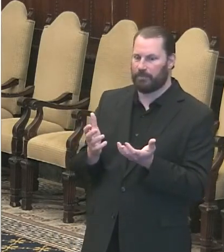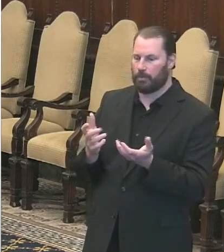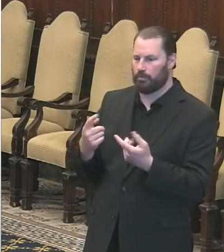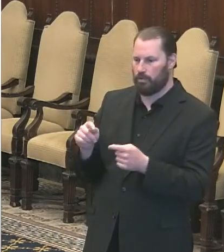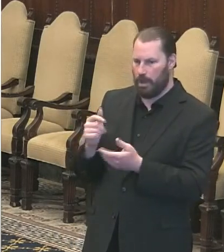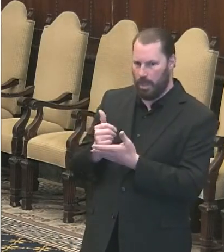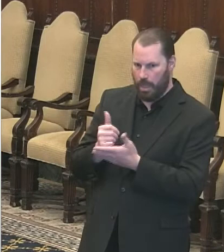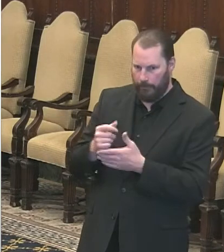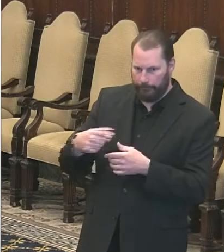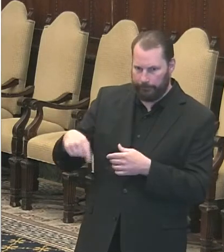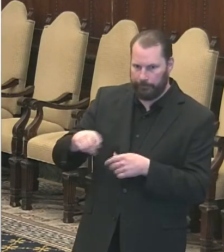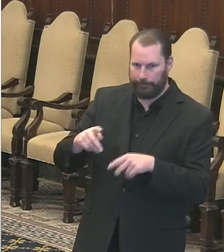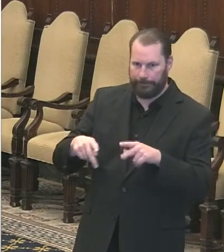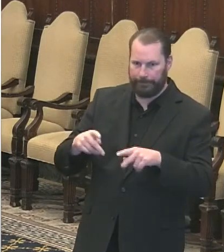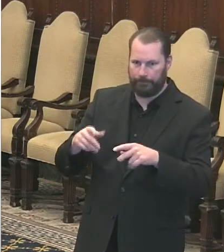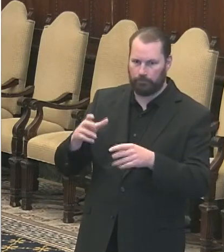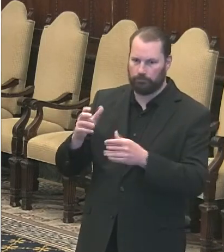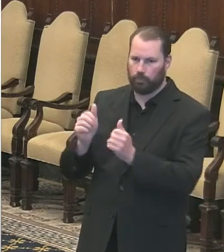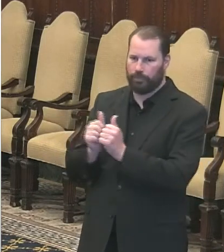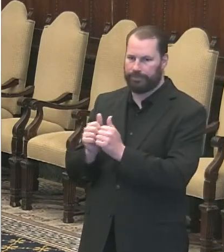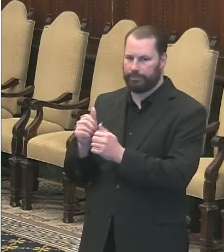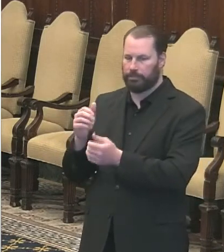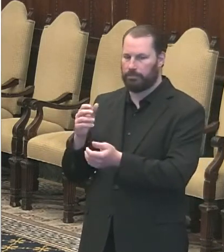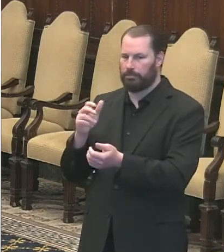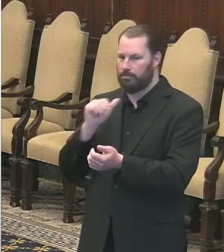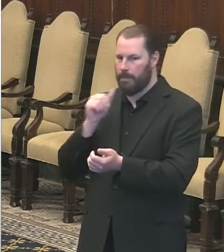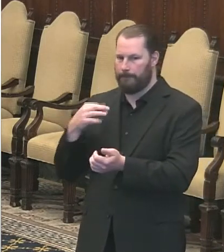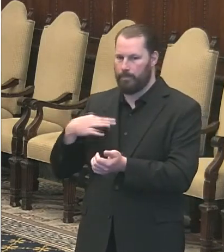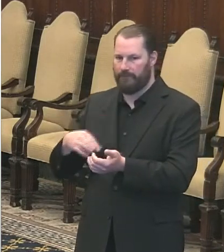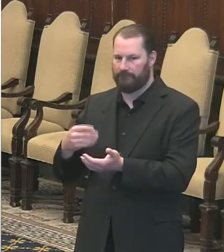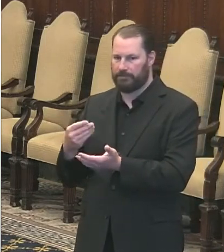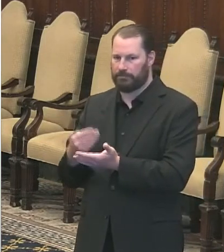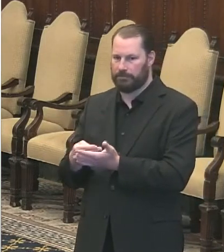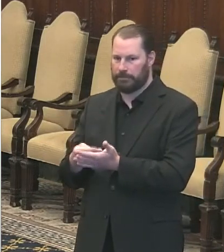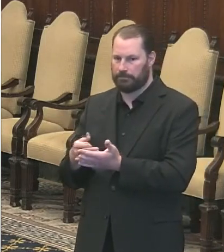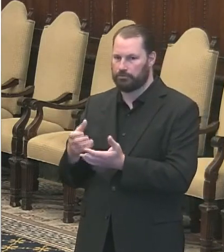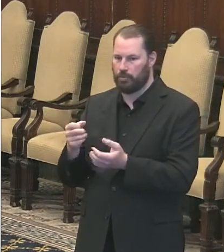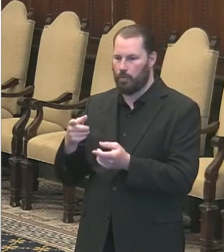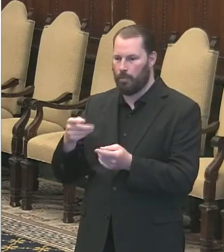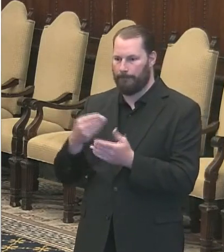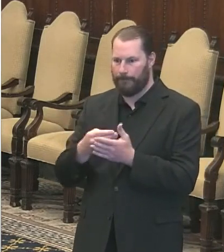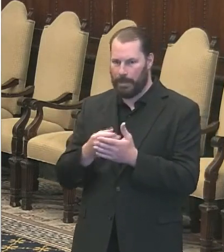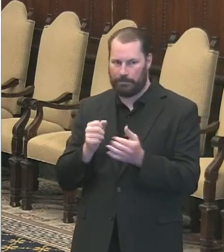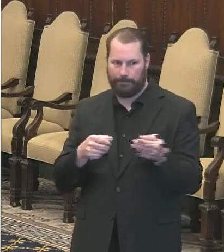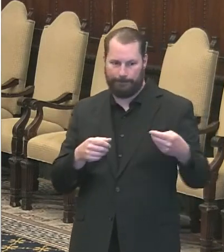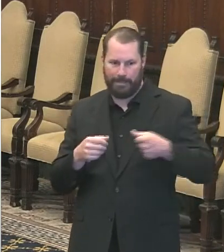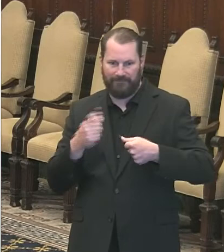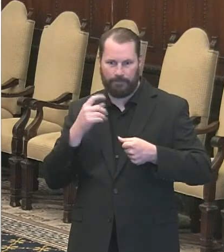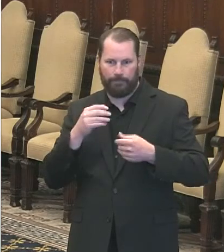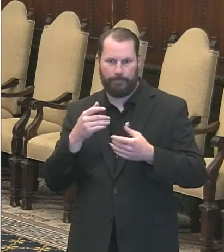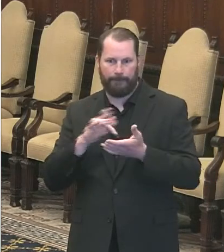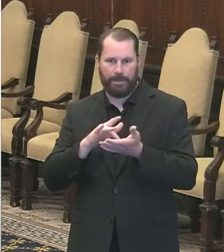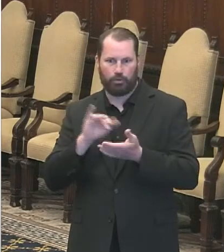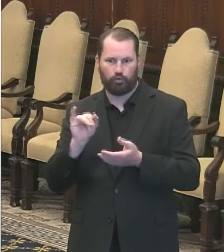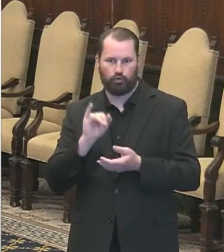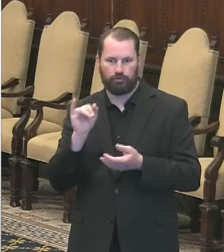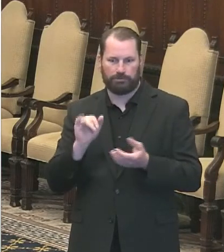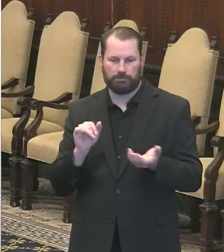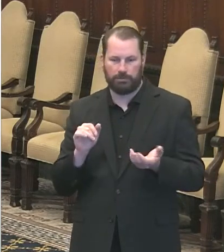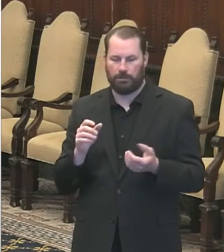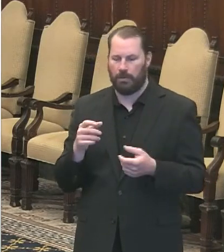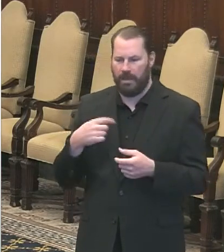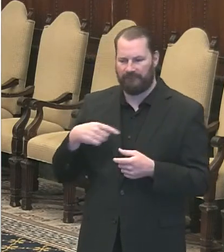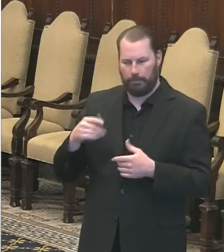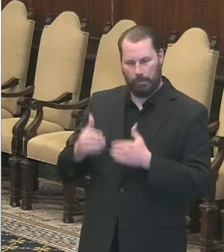reimbursement from medical insurers for the tests themselves. So there's a process for them to follow. And I